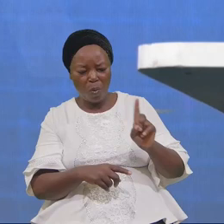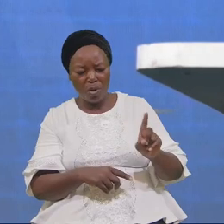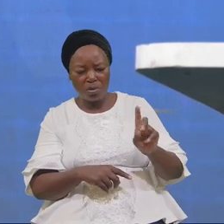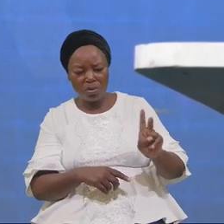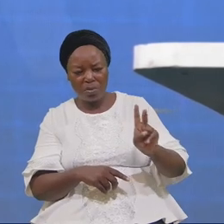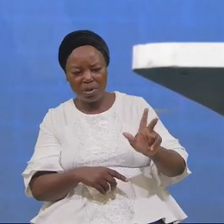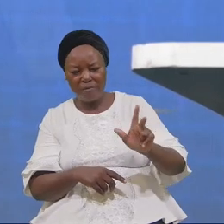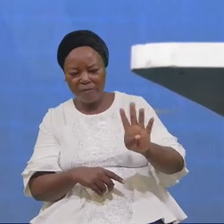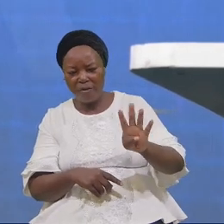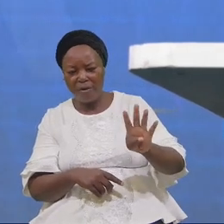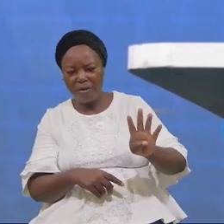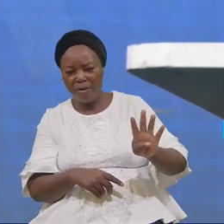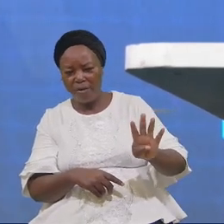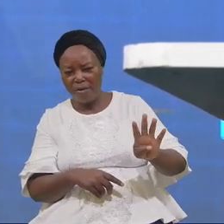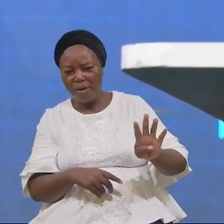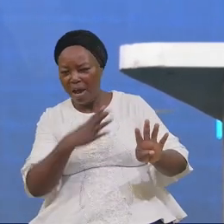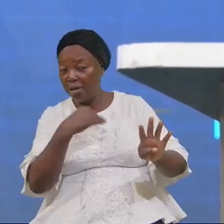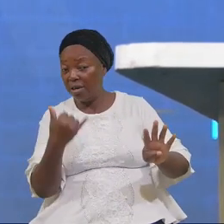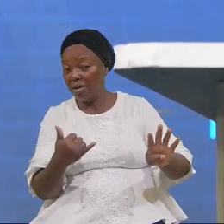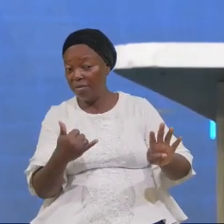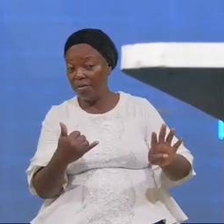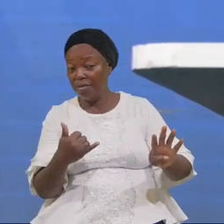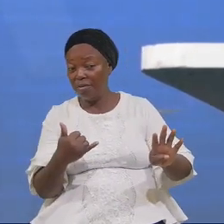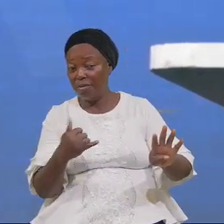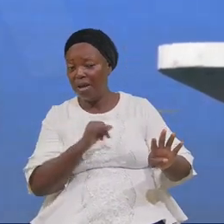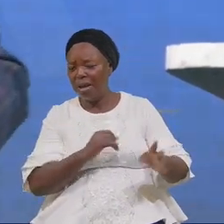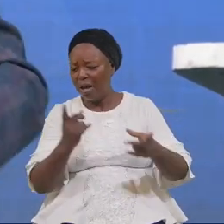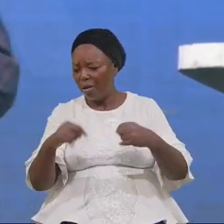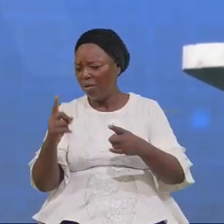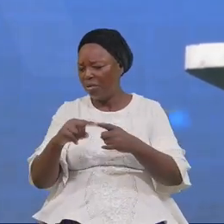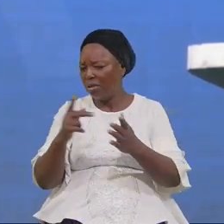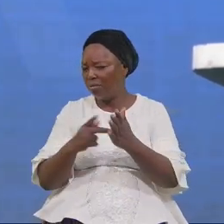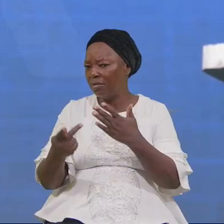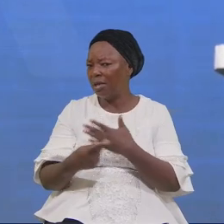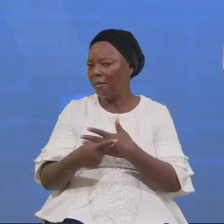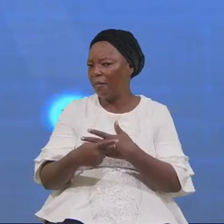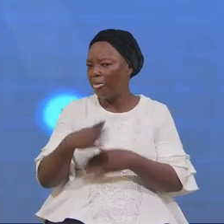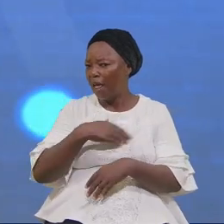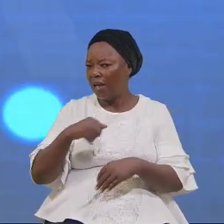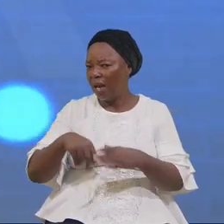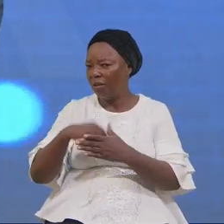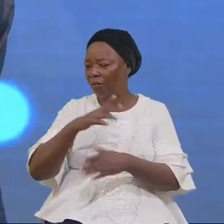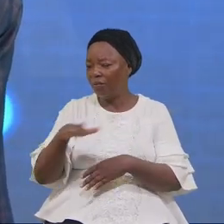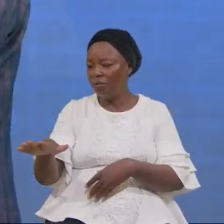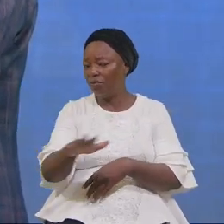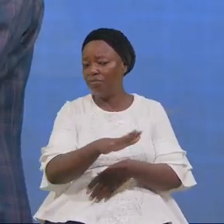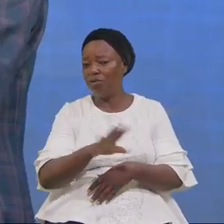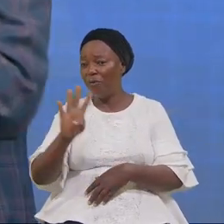1, 2, 3, 4. And now I came to the crusade, and out of those 4